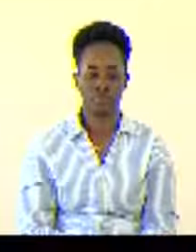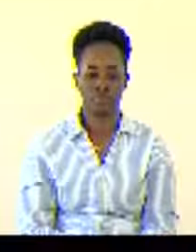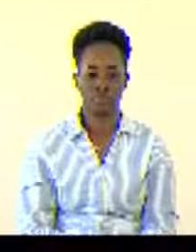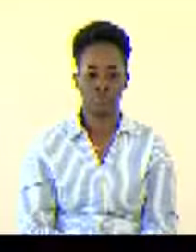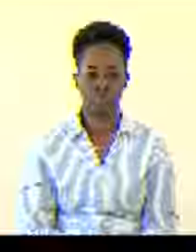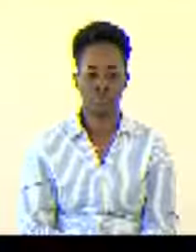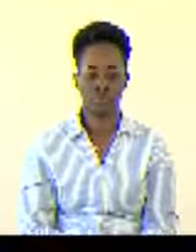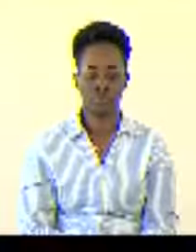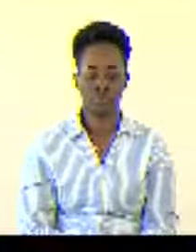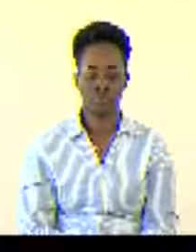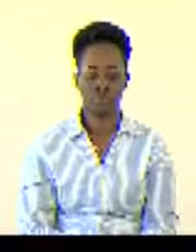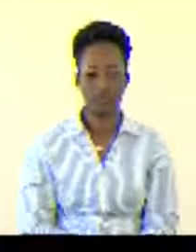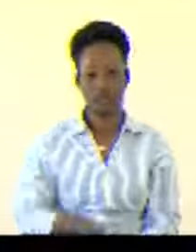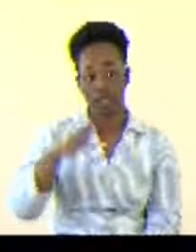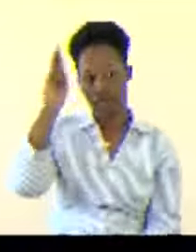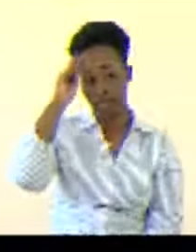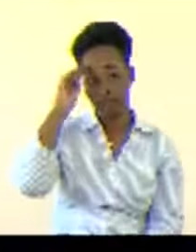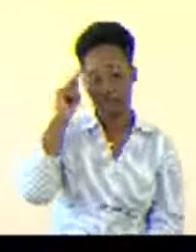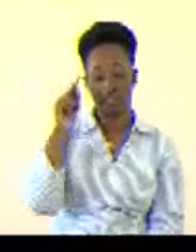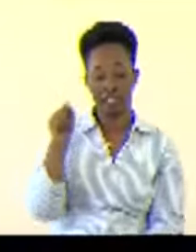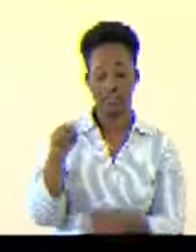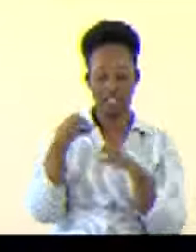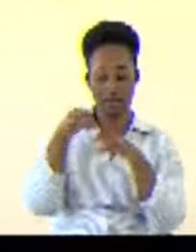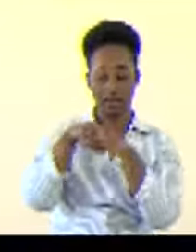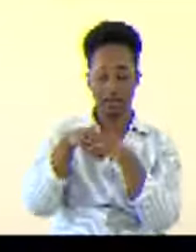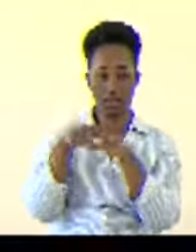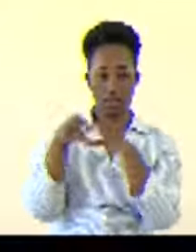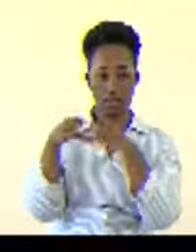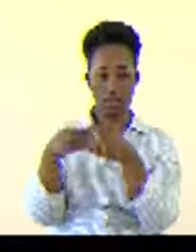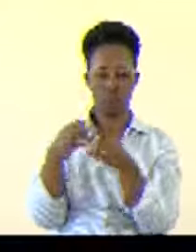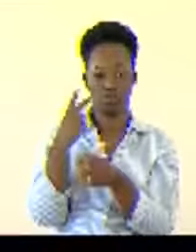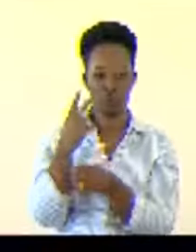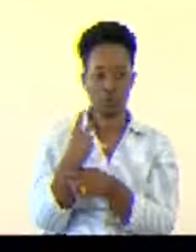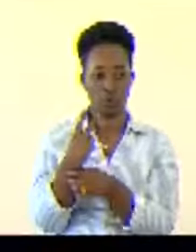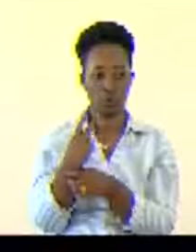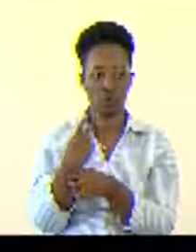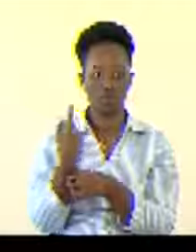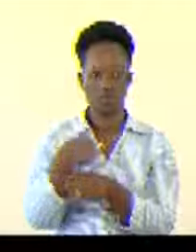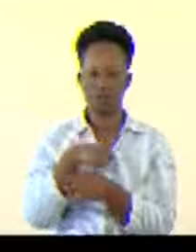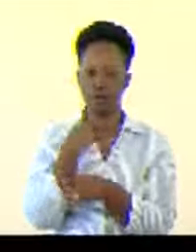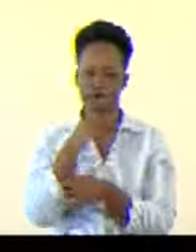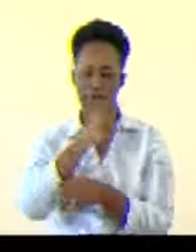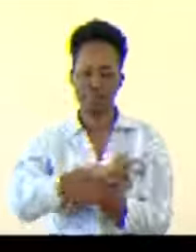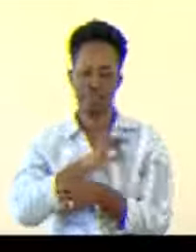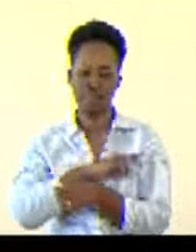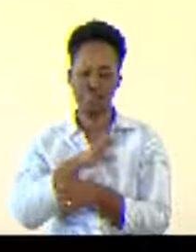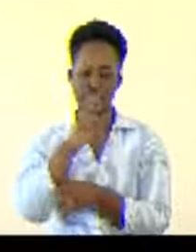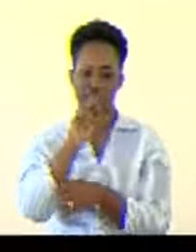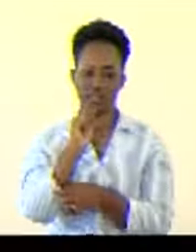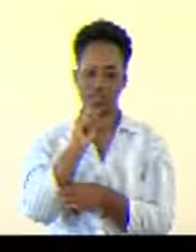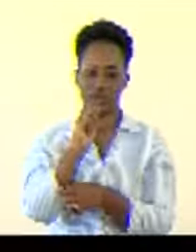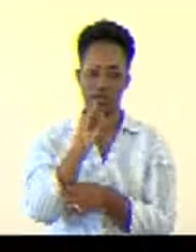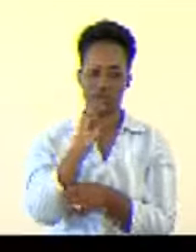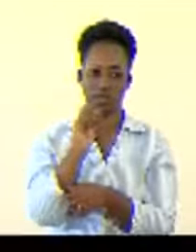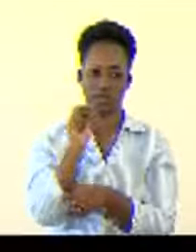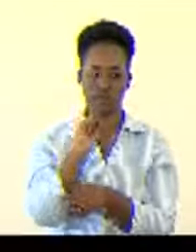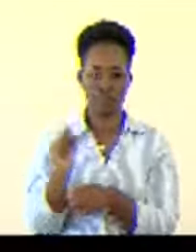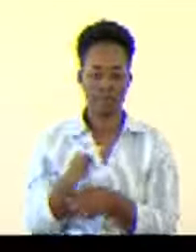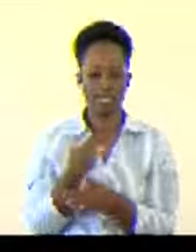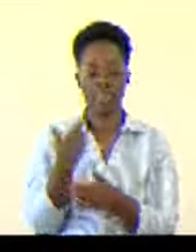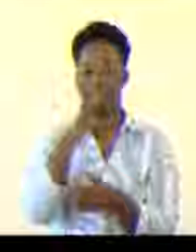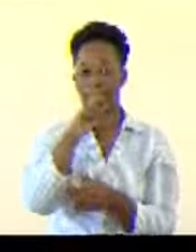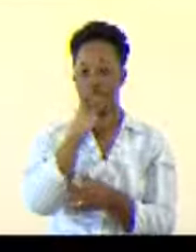Test ratio. Remember, these are categorized into two. We have talked about the profitability ratios, the liquidity ratios, even we